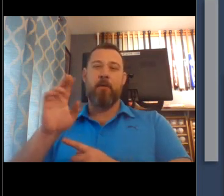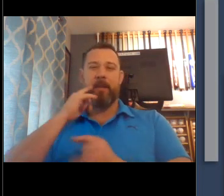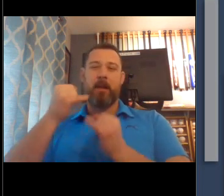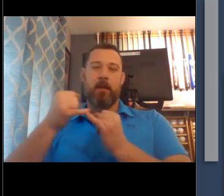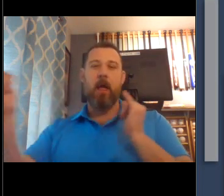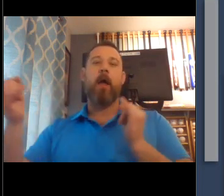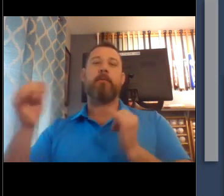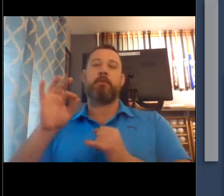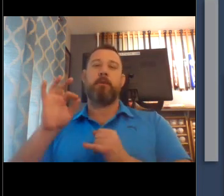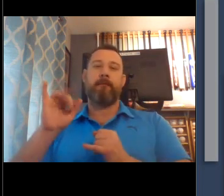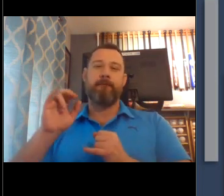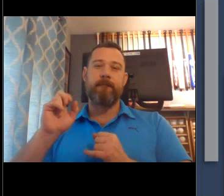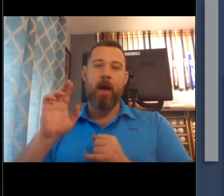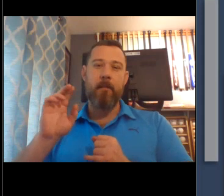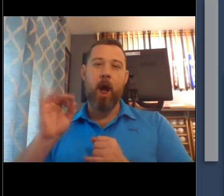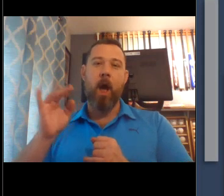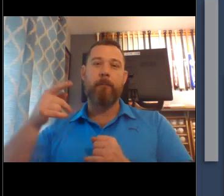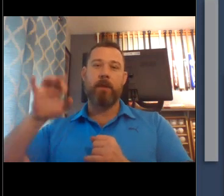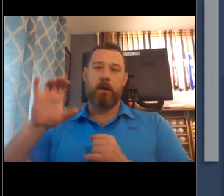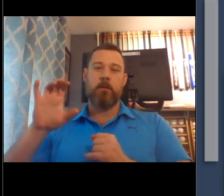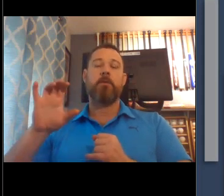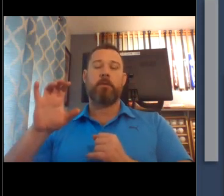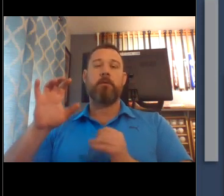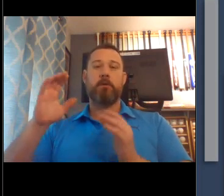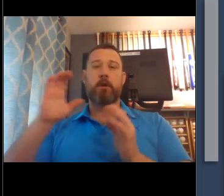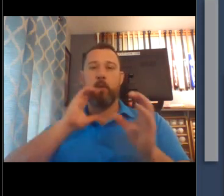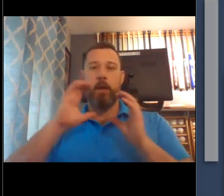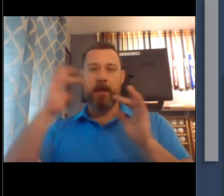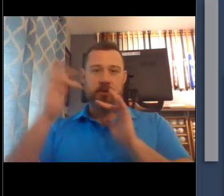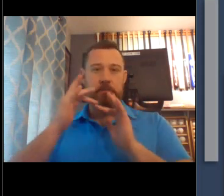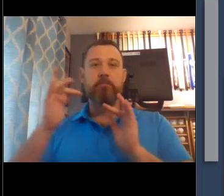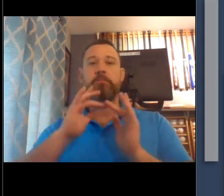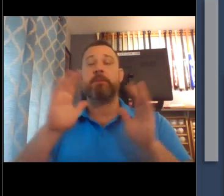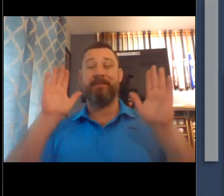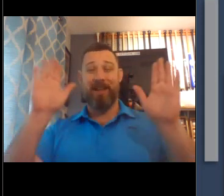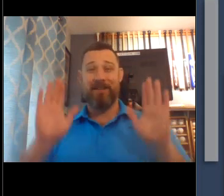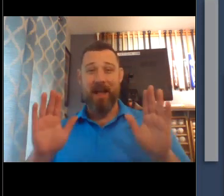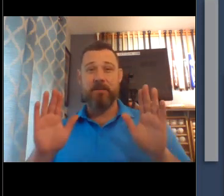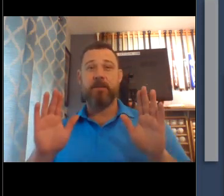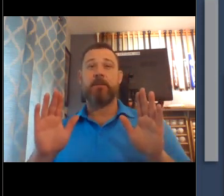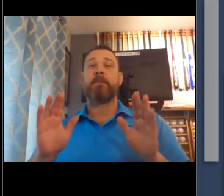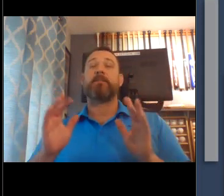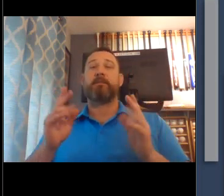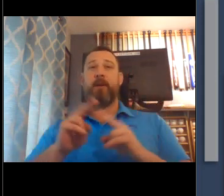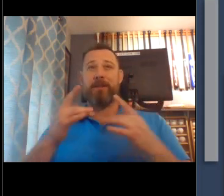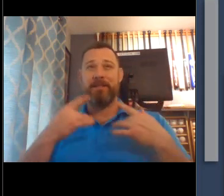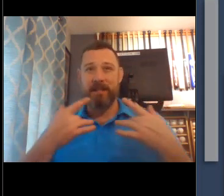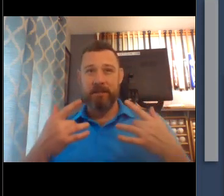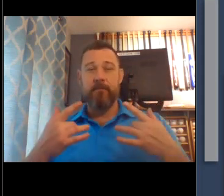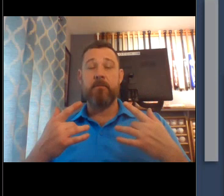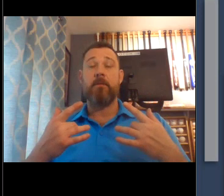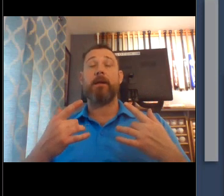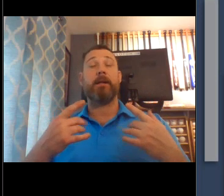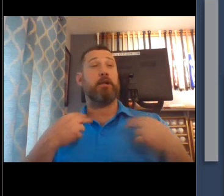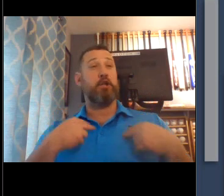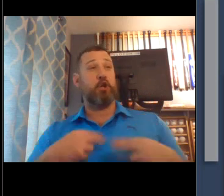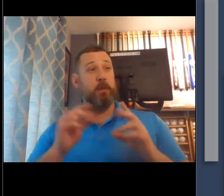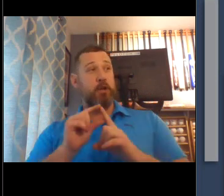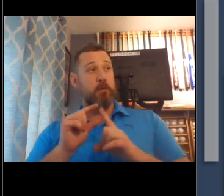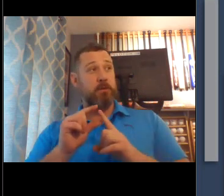fiber is fantastic, but it is incredibly expensive. And in human terms, our